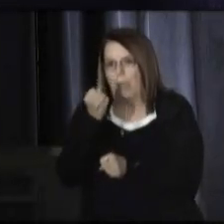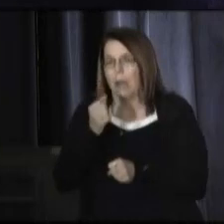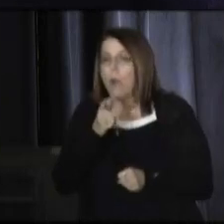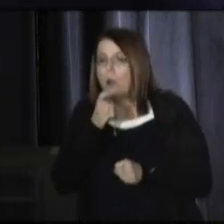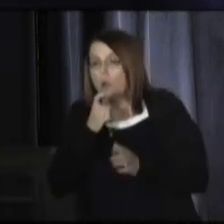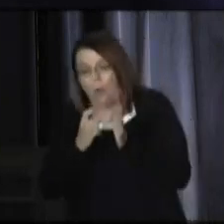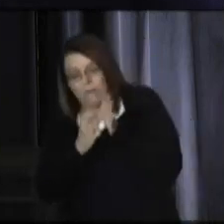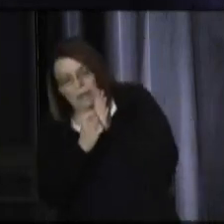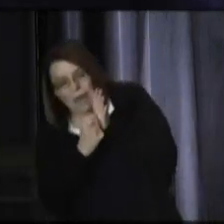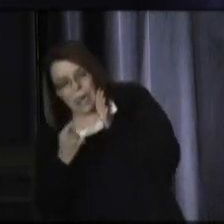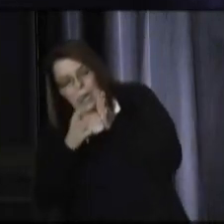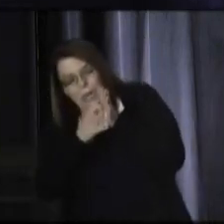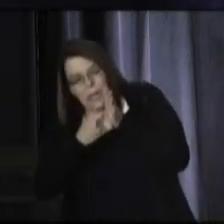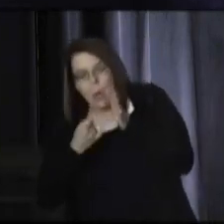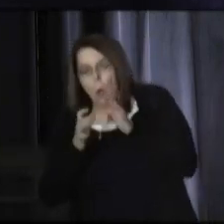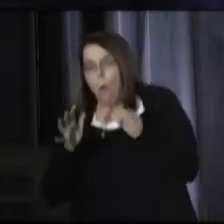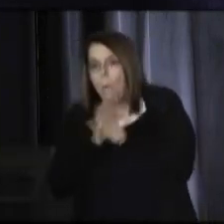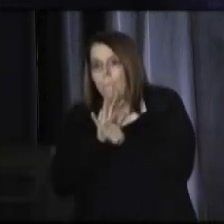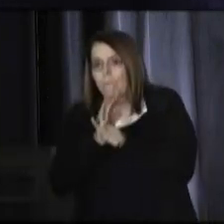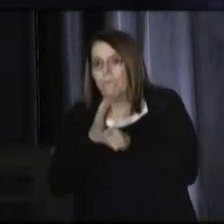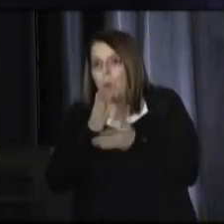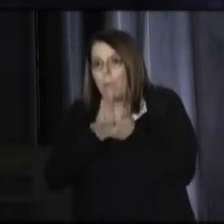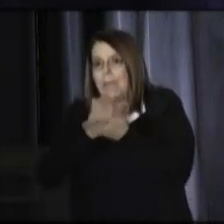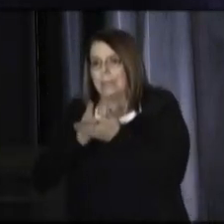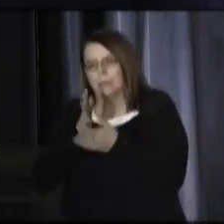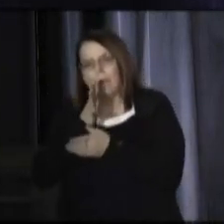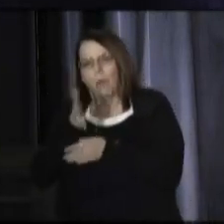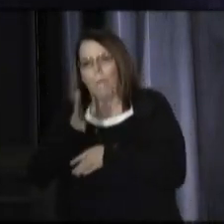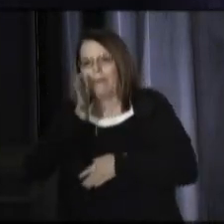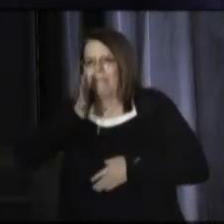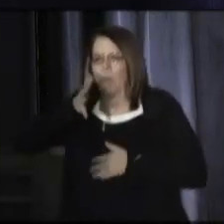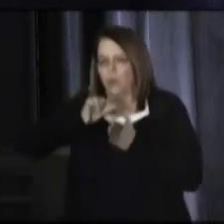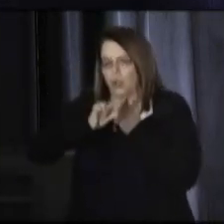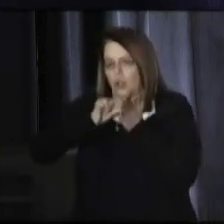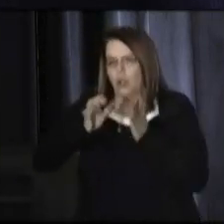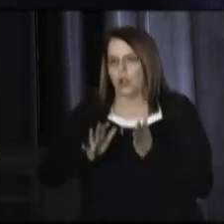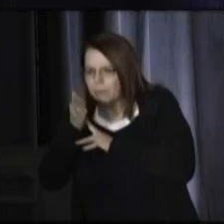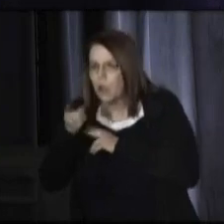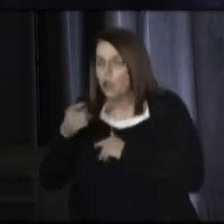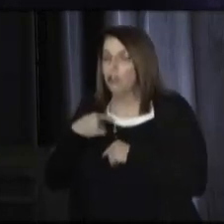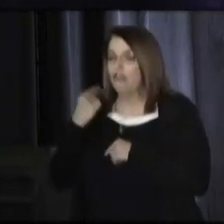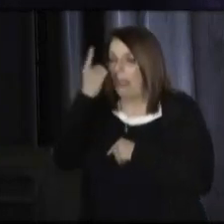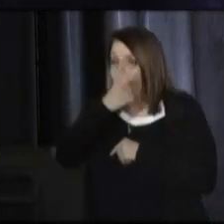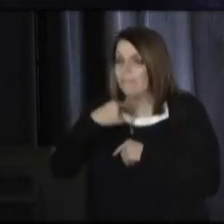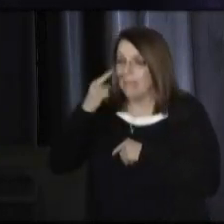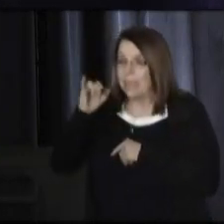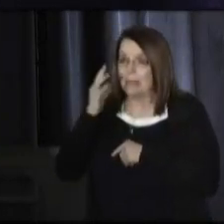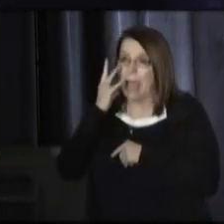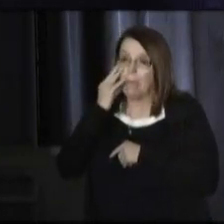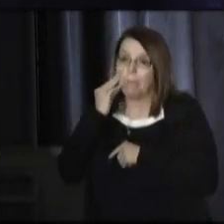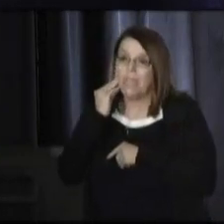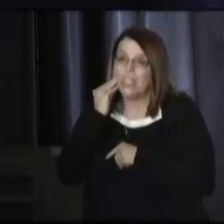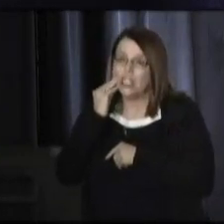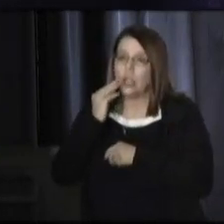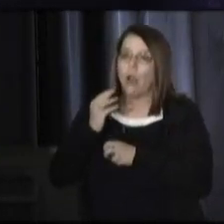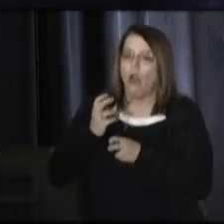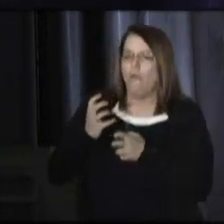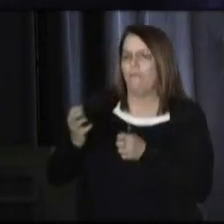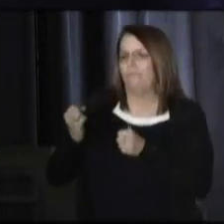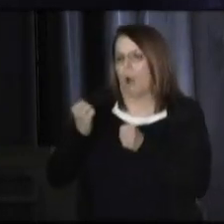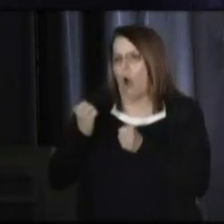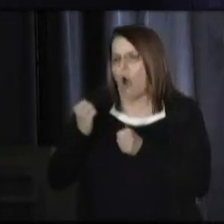was a game we played once, I told her, where we went barefoot in the lot and ran back and forth across it and then checked our souls afterward, counting how